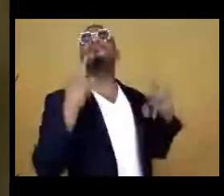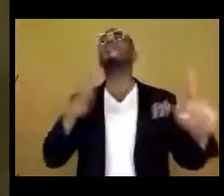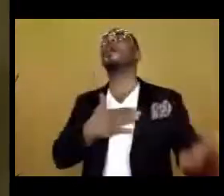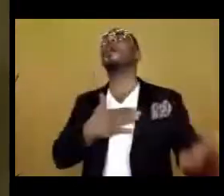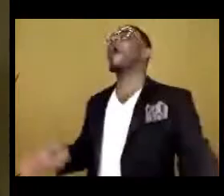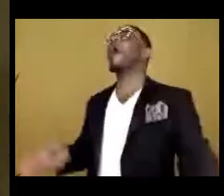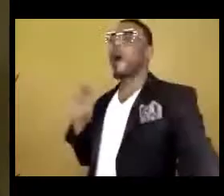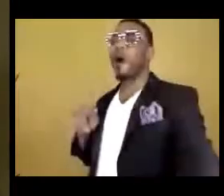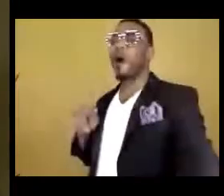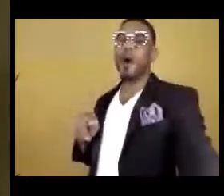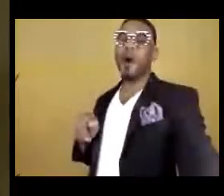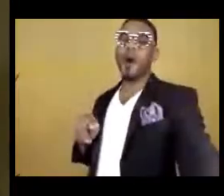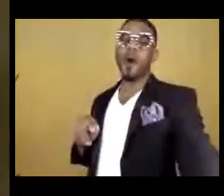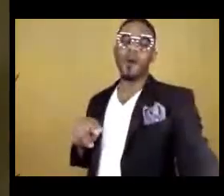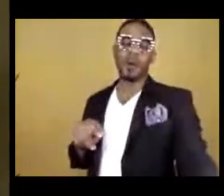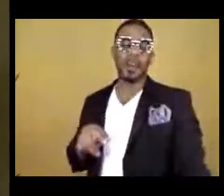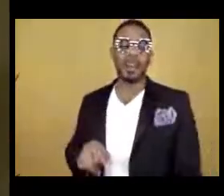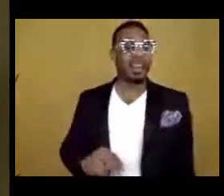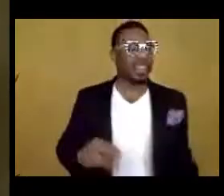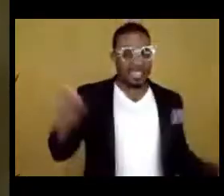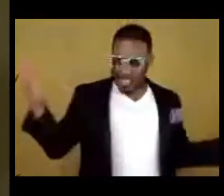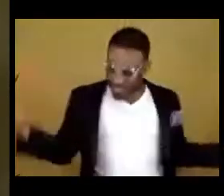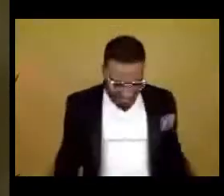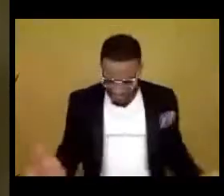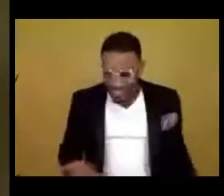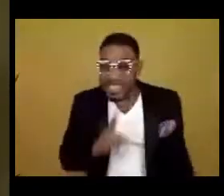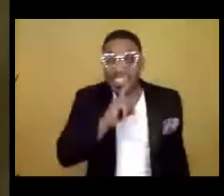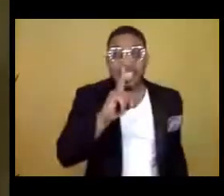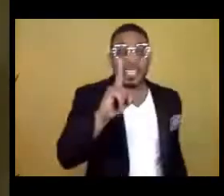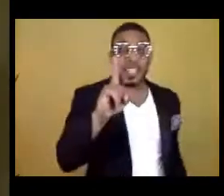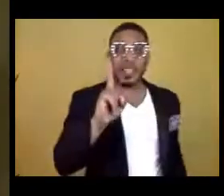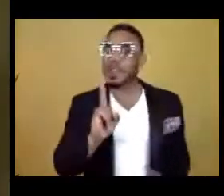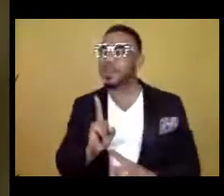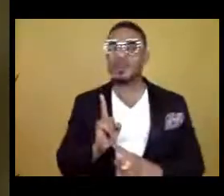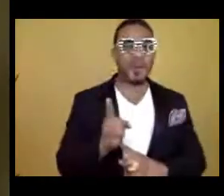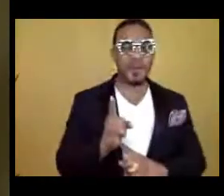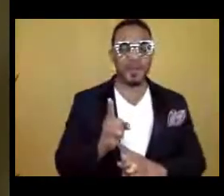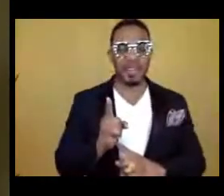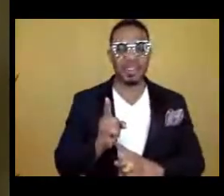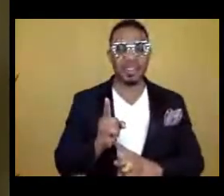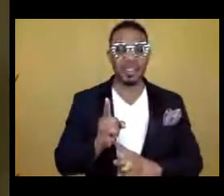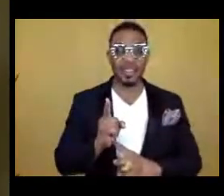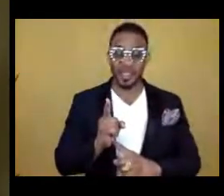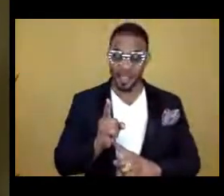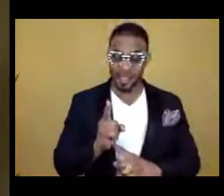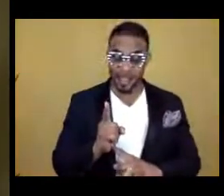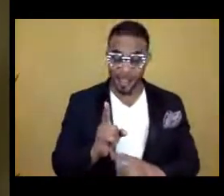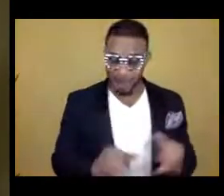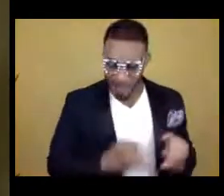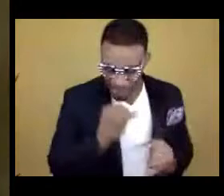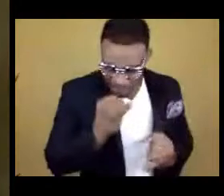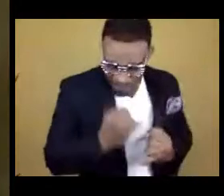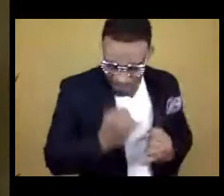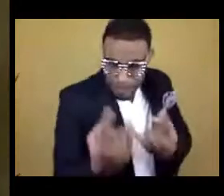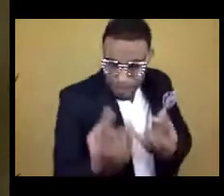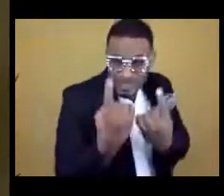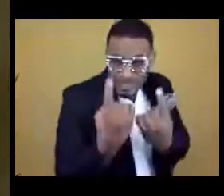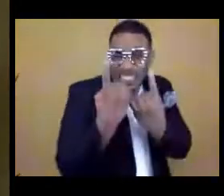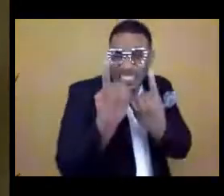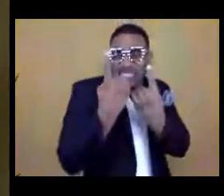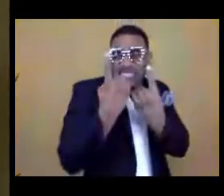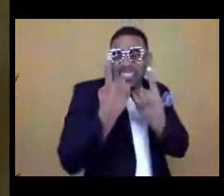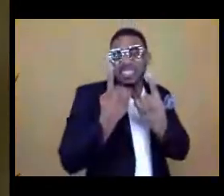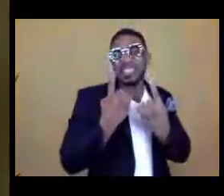my own. This is the moment, my final